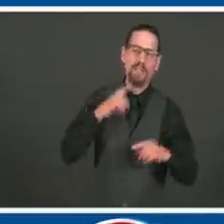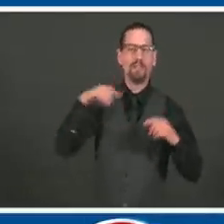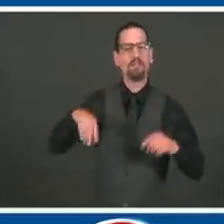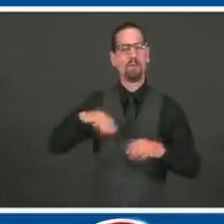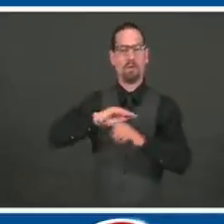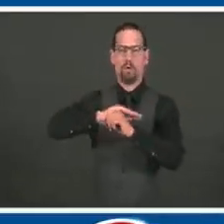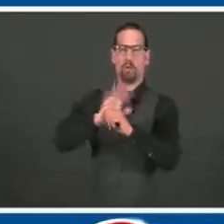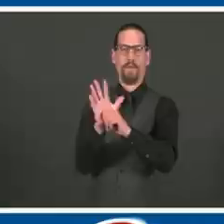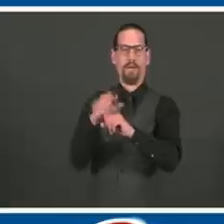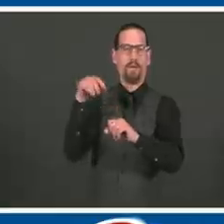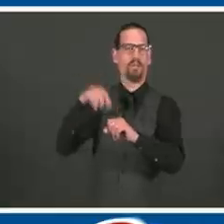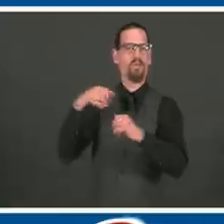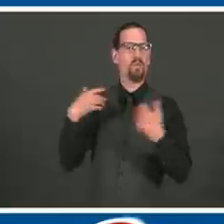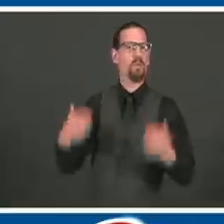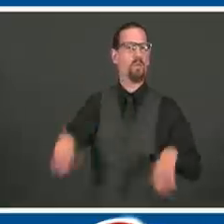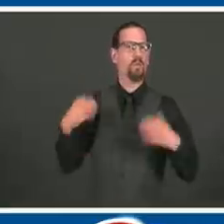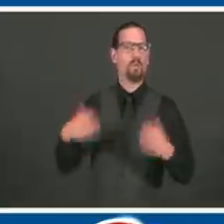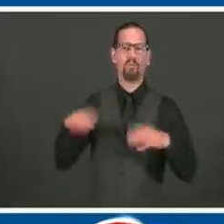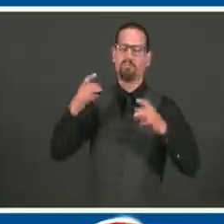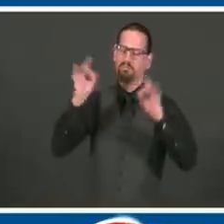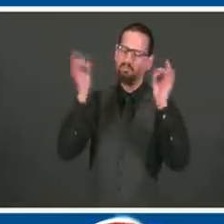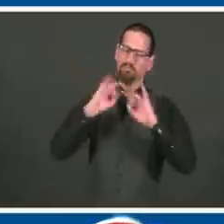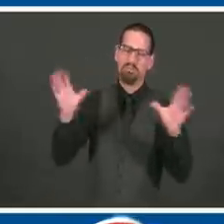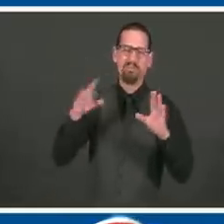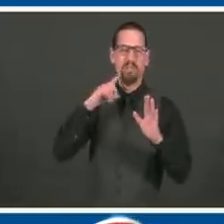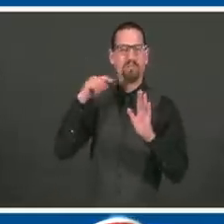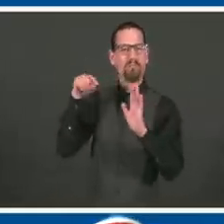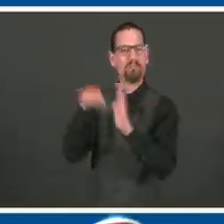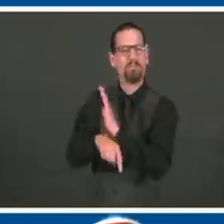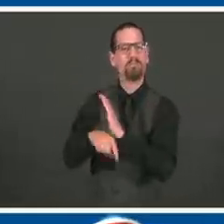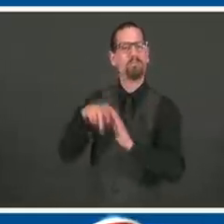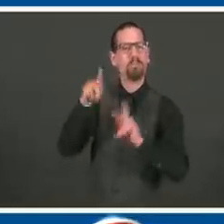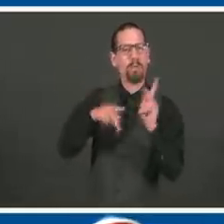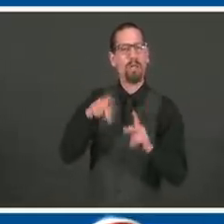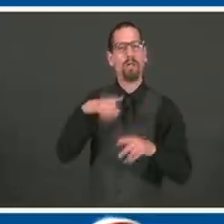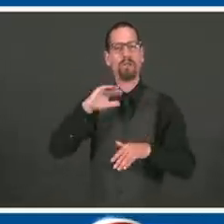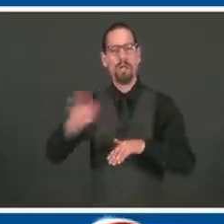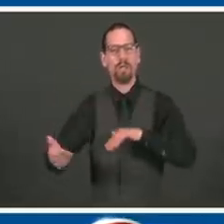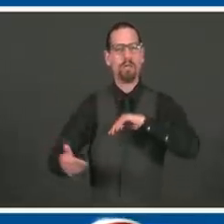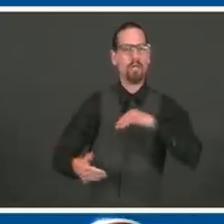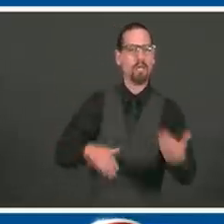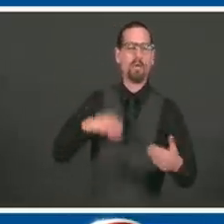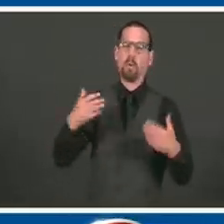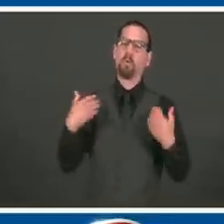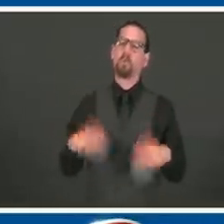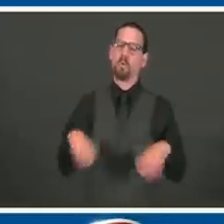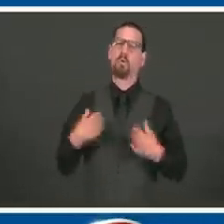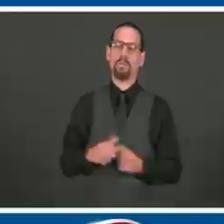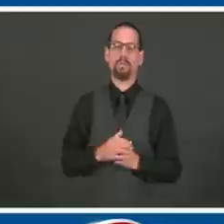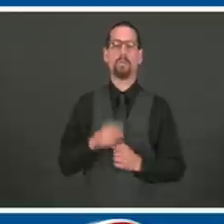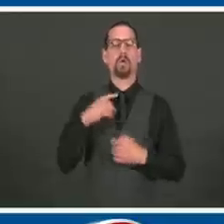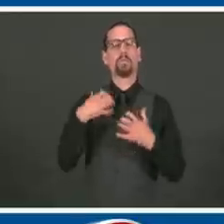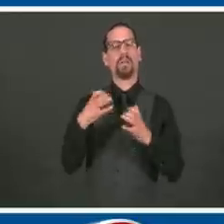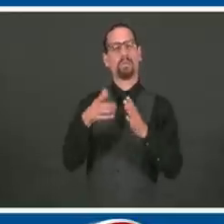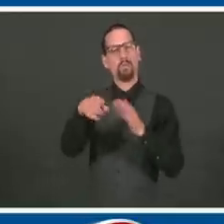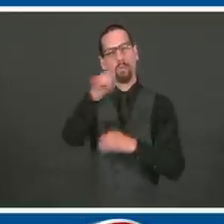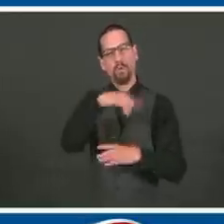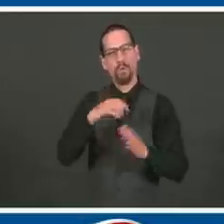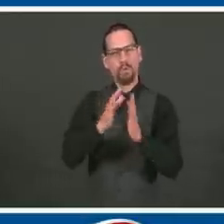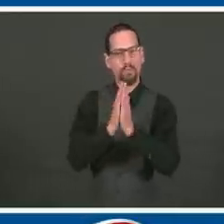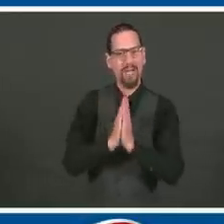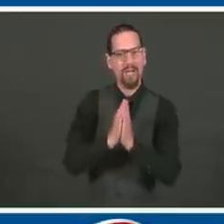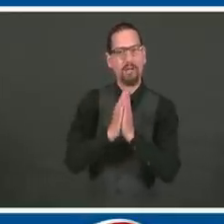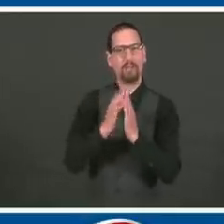in your thoughts and prayers, and use that as a reminder to yourselves to do the simple things that